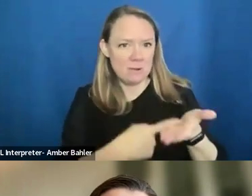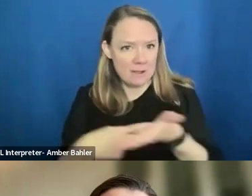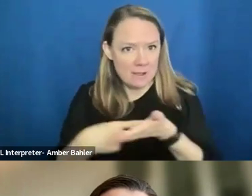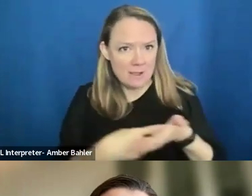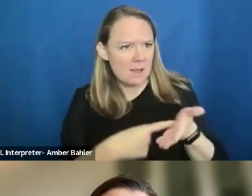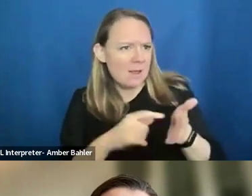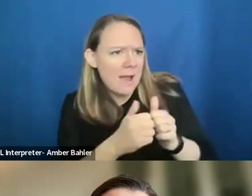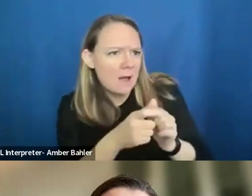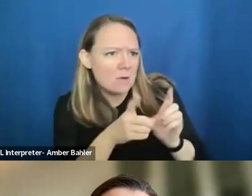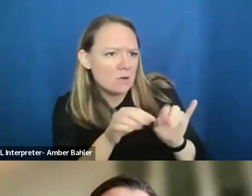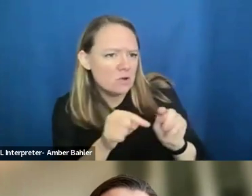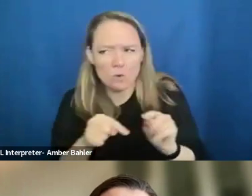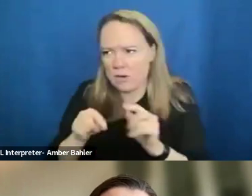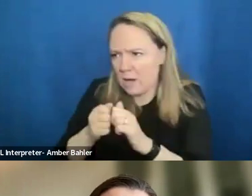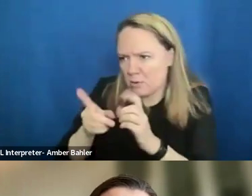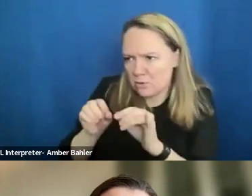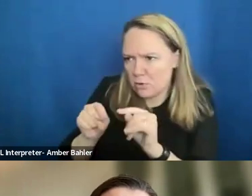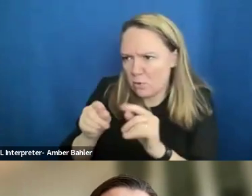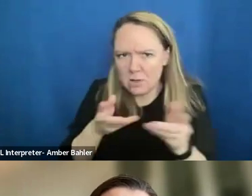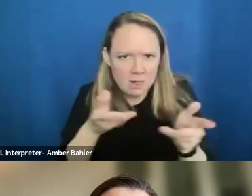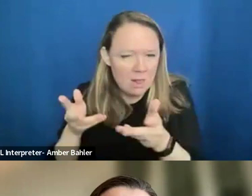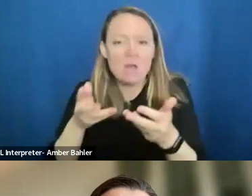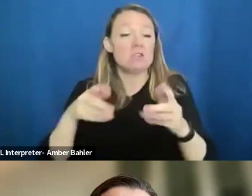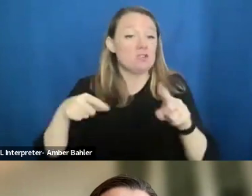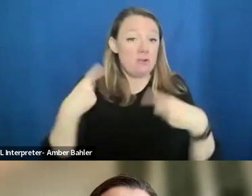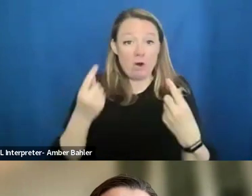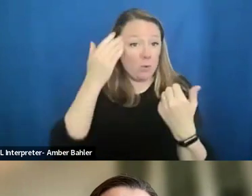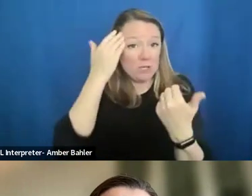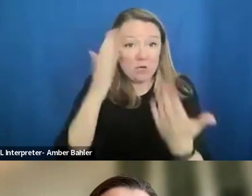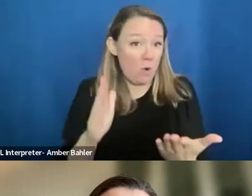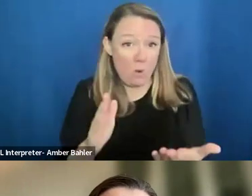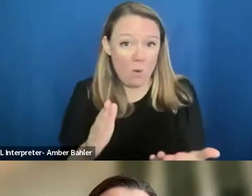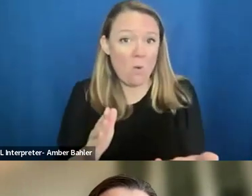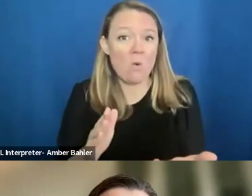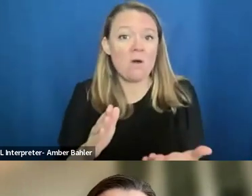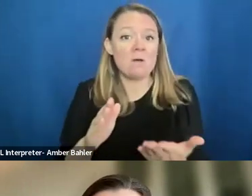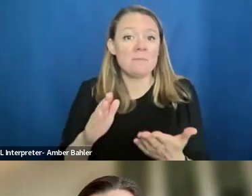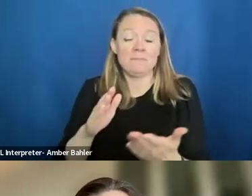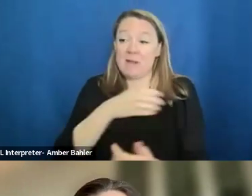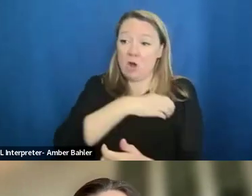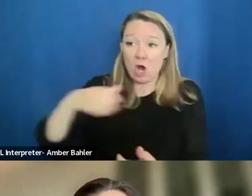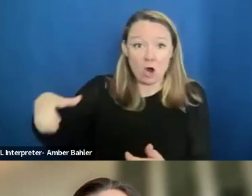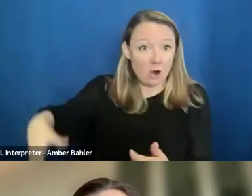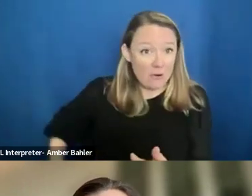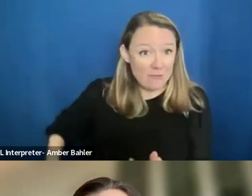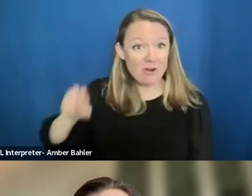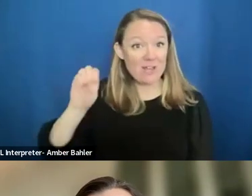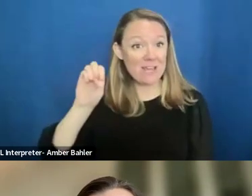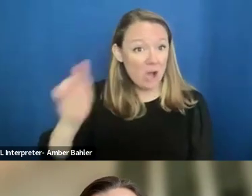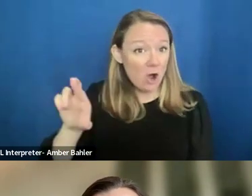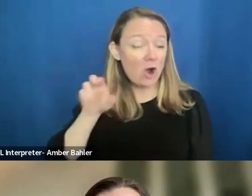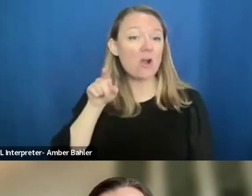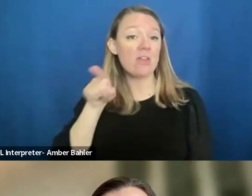This, we don't know yet how to do a lot of great work in the Harborview ER, doing some rapid transitions for folks. So we're